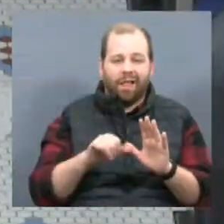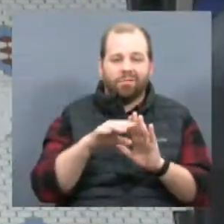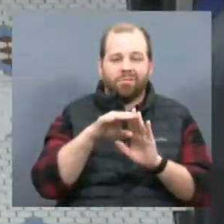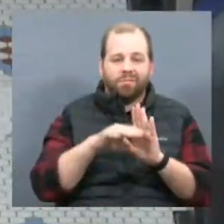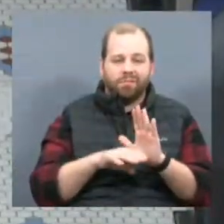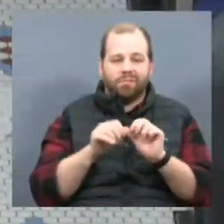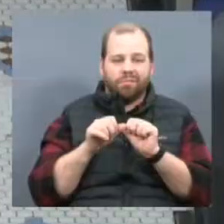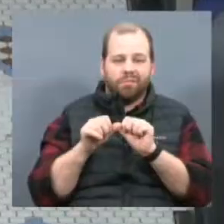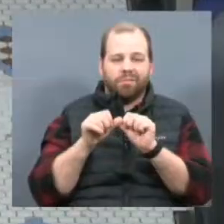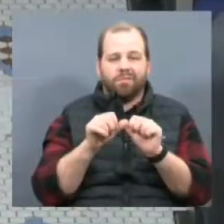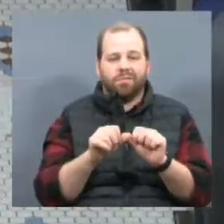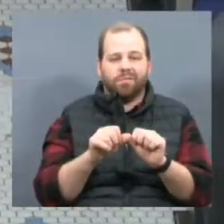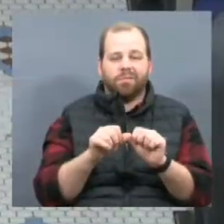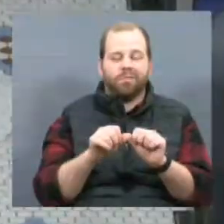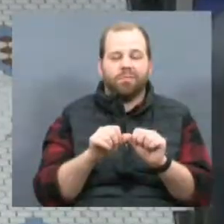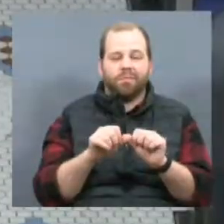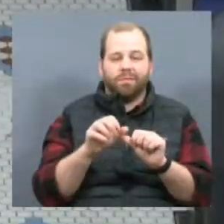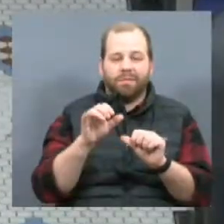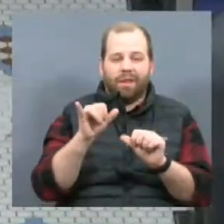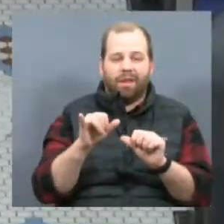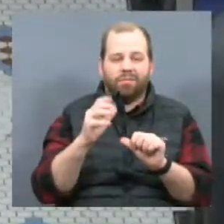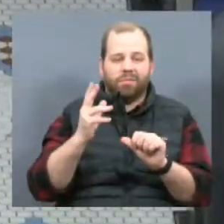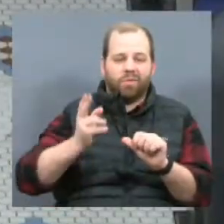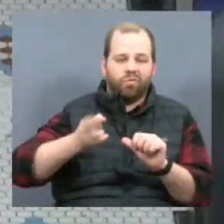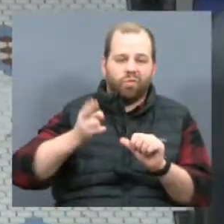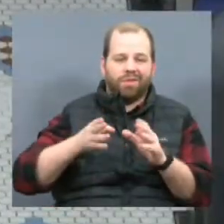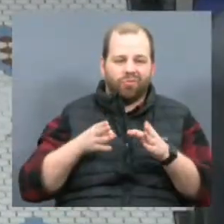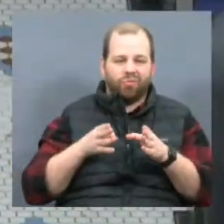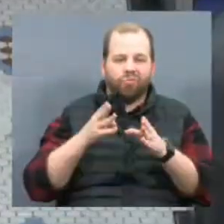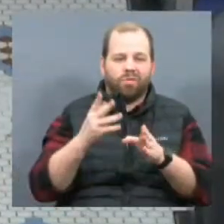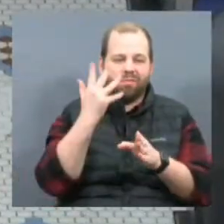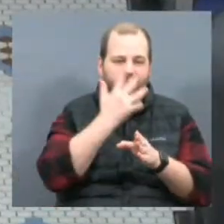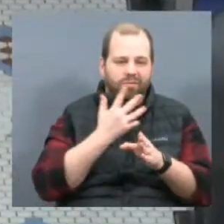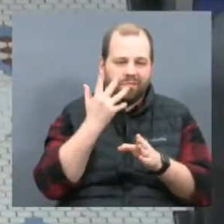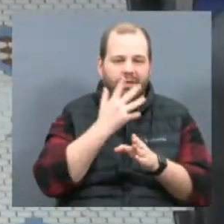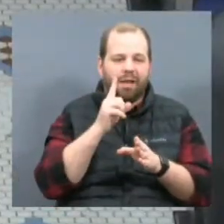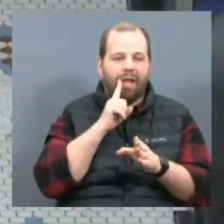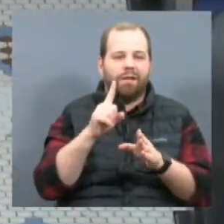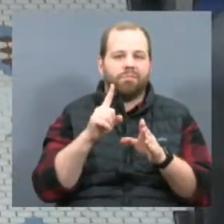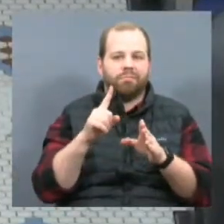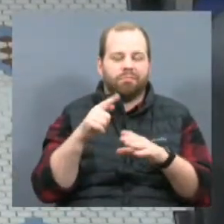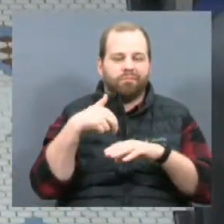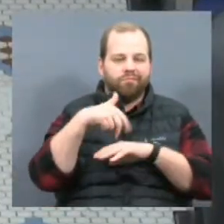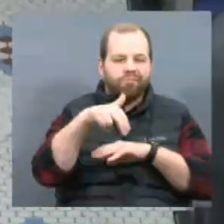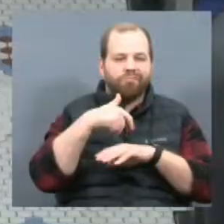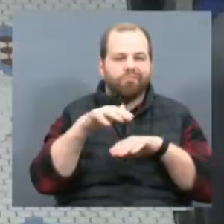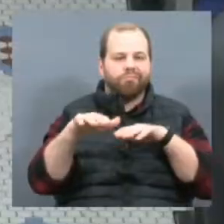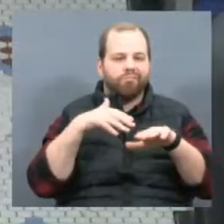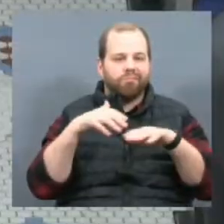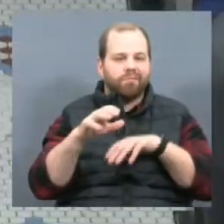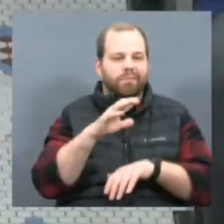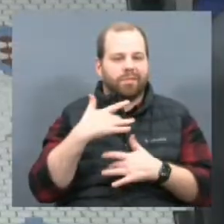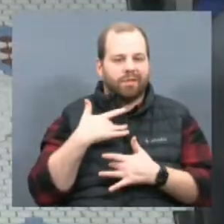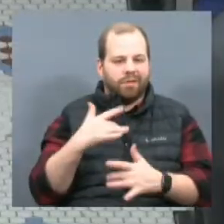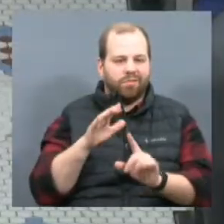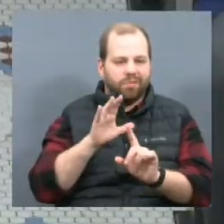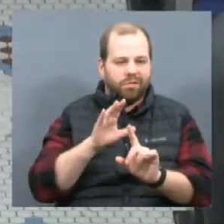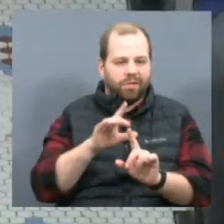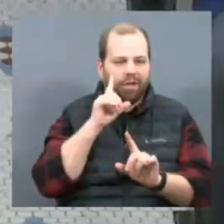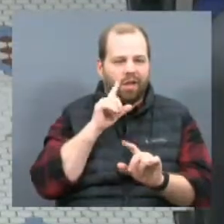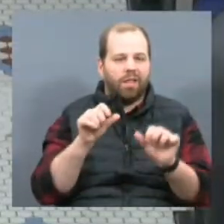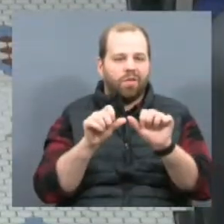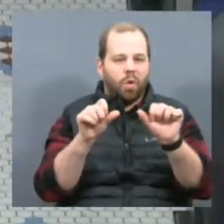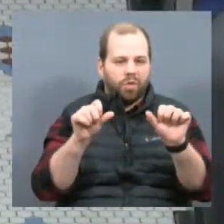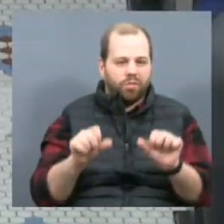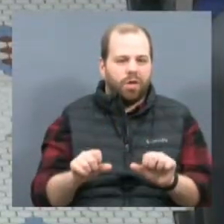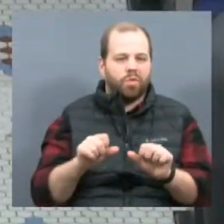preserve the district's historic streetscape, maintain the neighborhood's pedestrian-oriented character, protect the architectural rhythm of